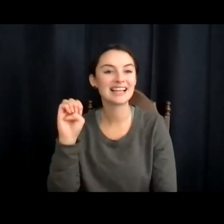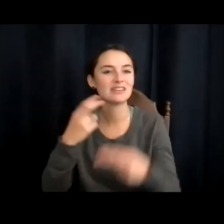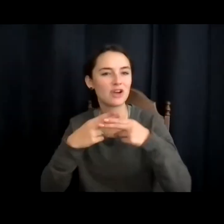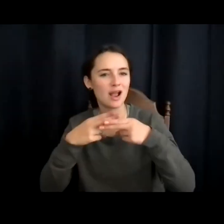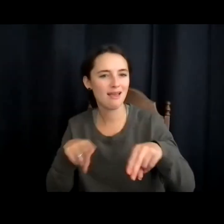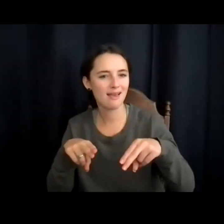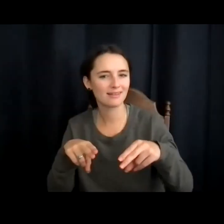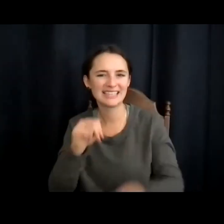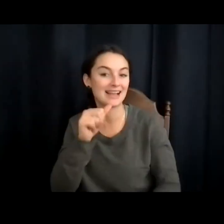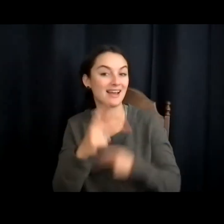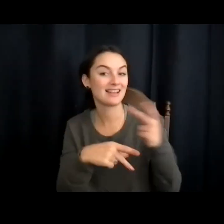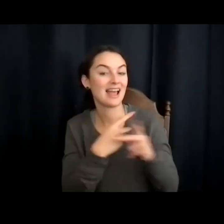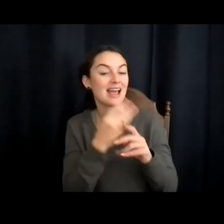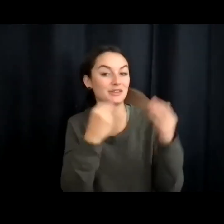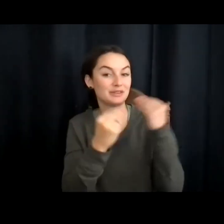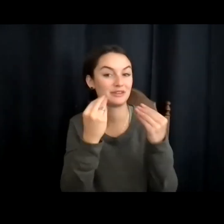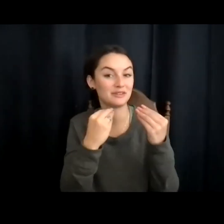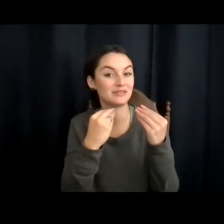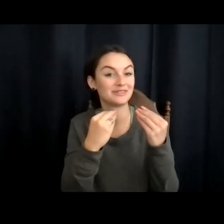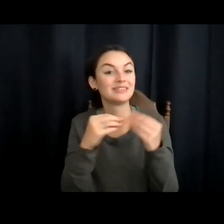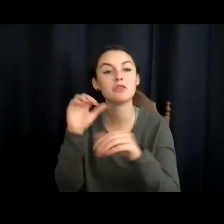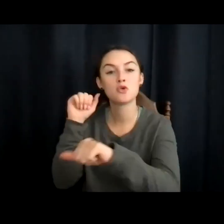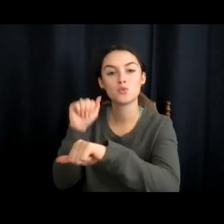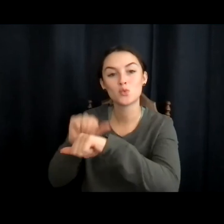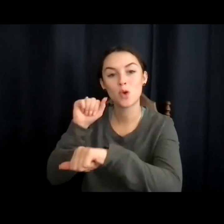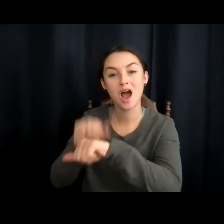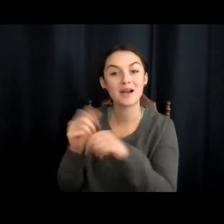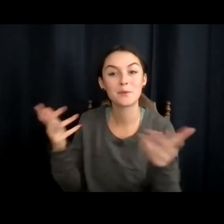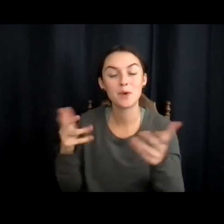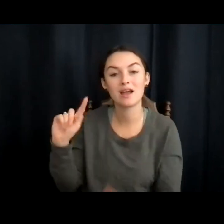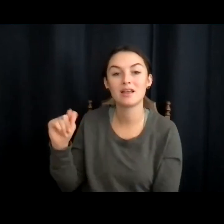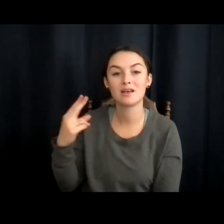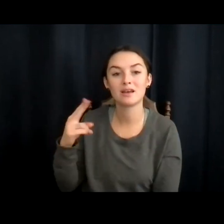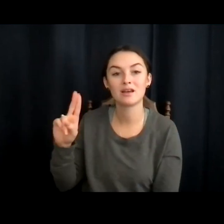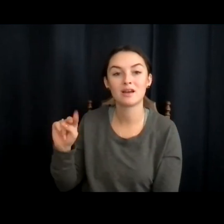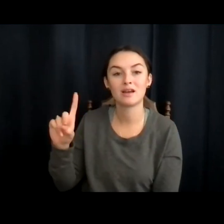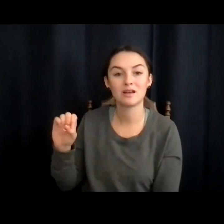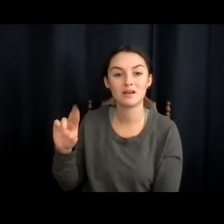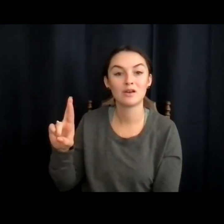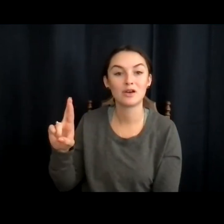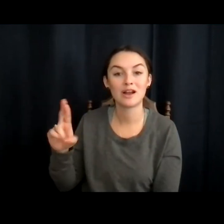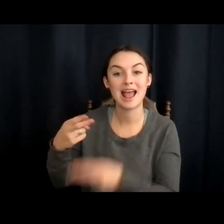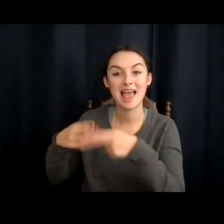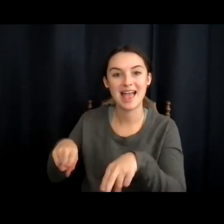you eat. Oregon's rock is the thunder egg made by volcanic heat.